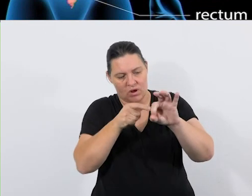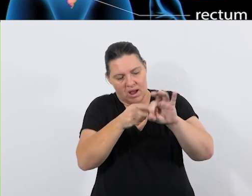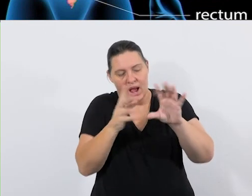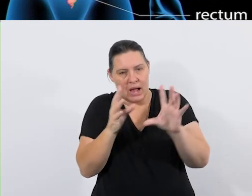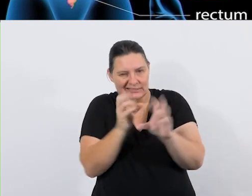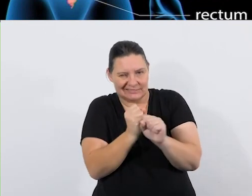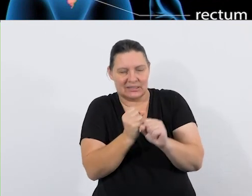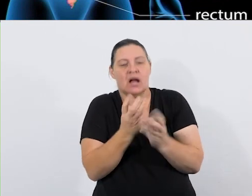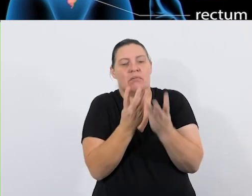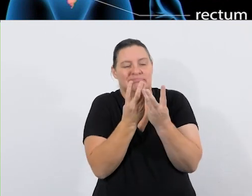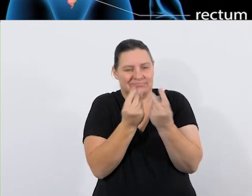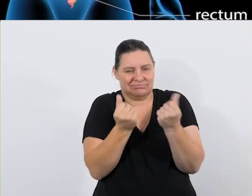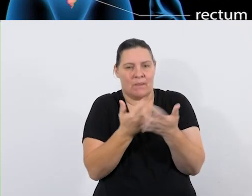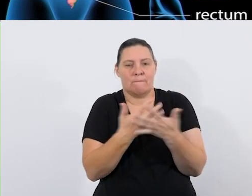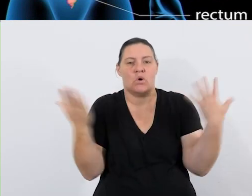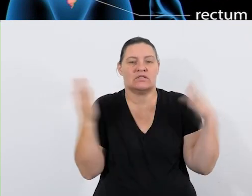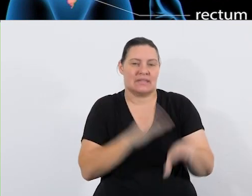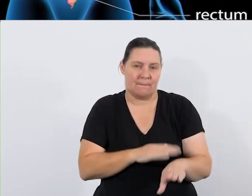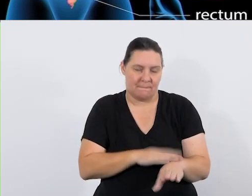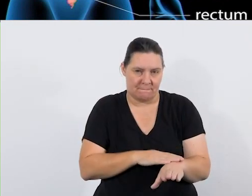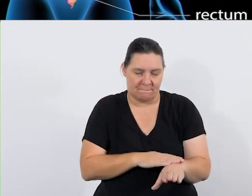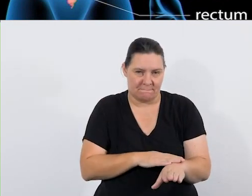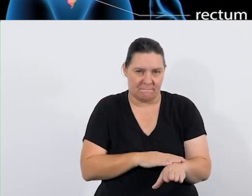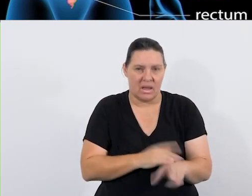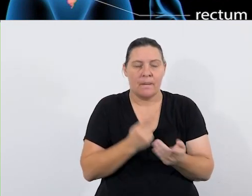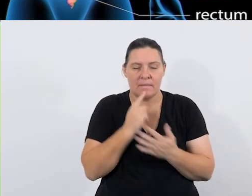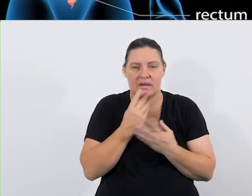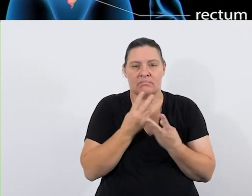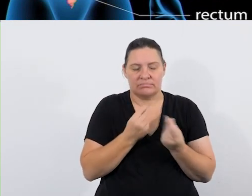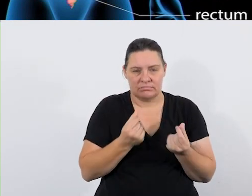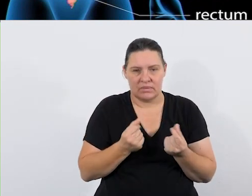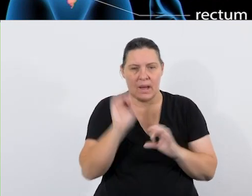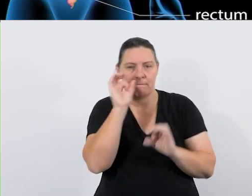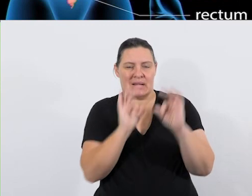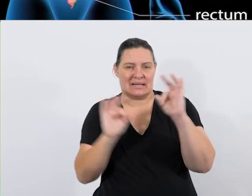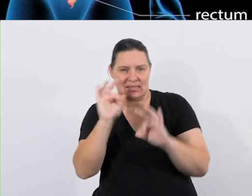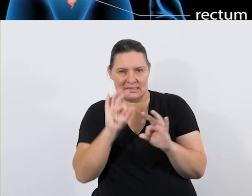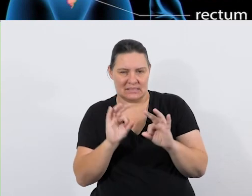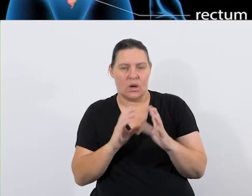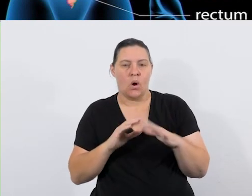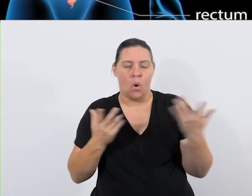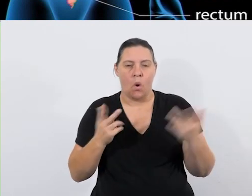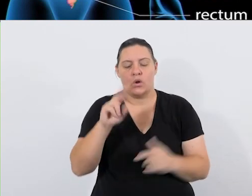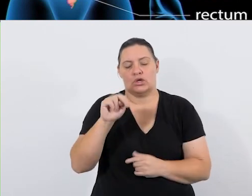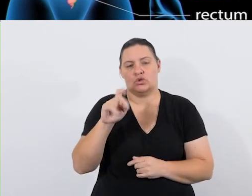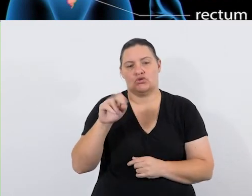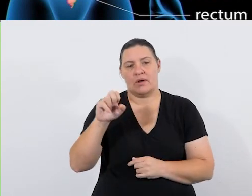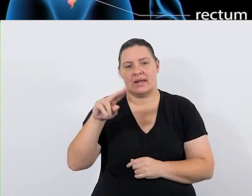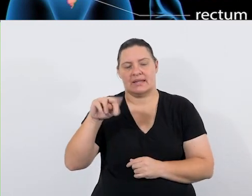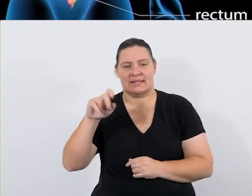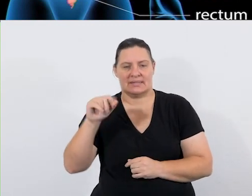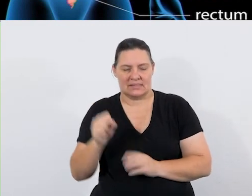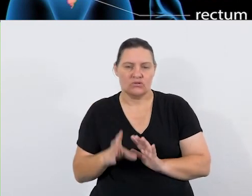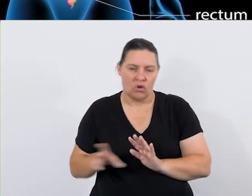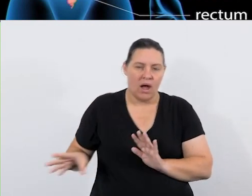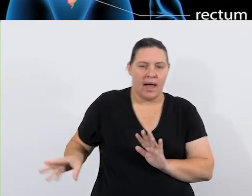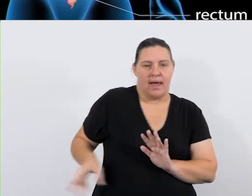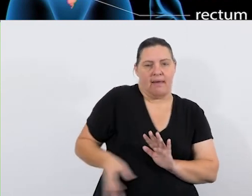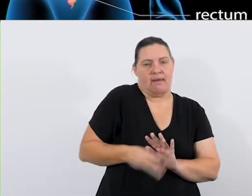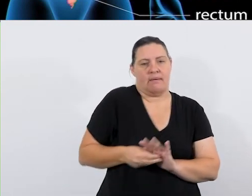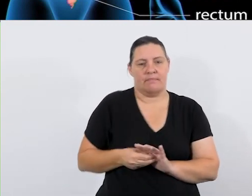experience ingestion. That is where we experience mechanical digestion and a bit of chemical digestion. The food then moves